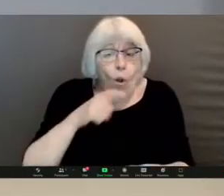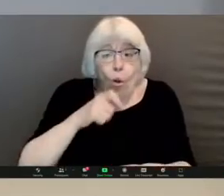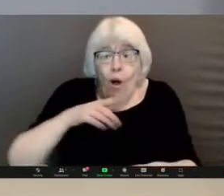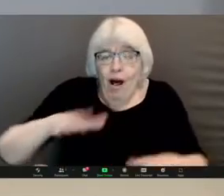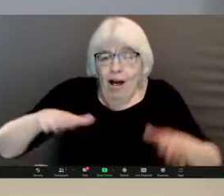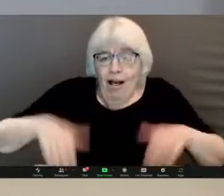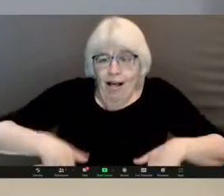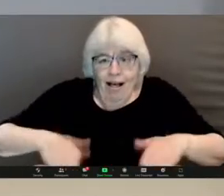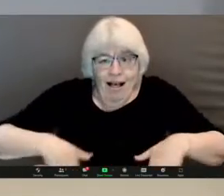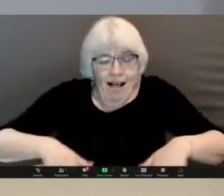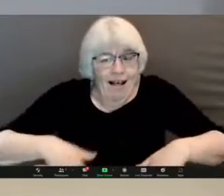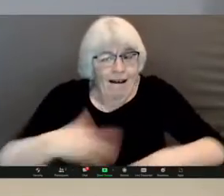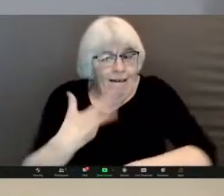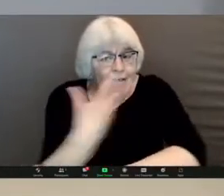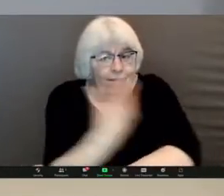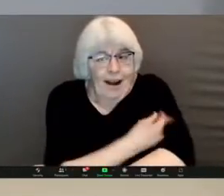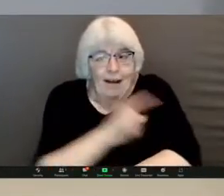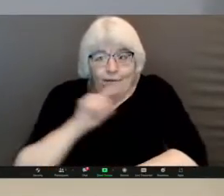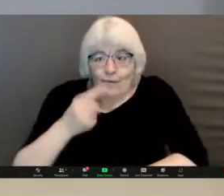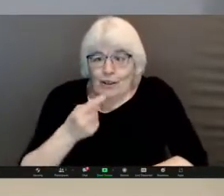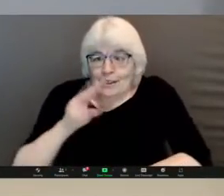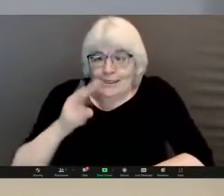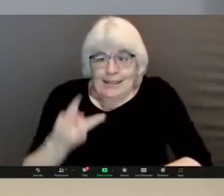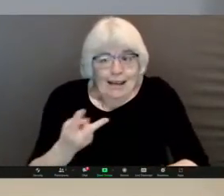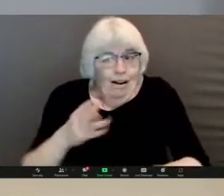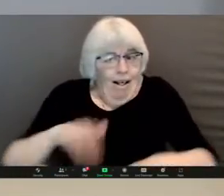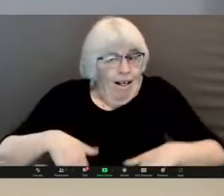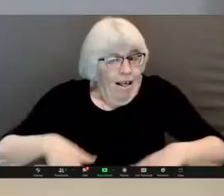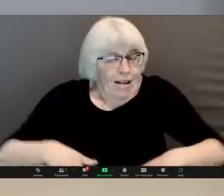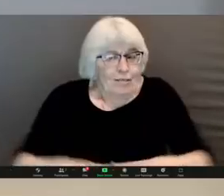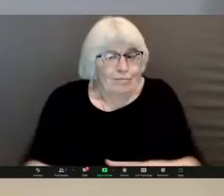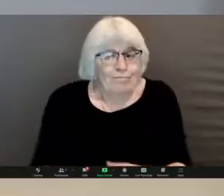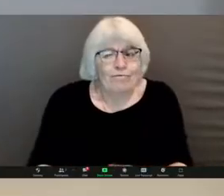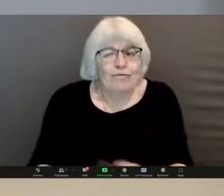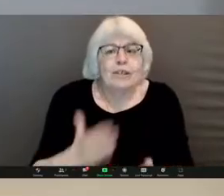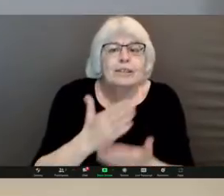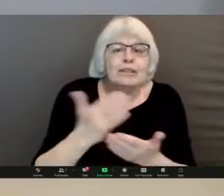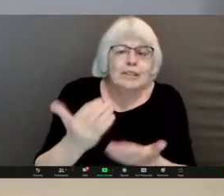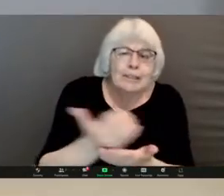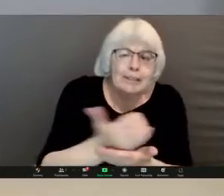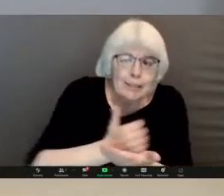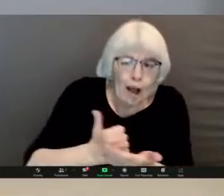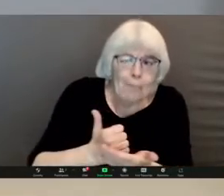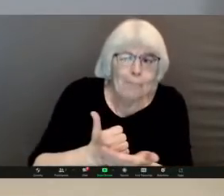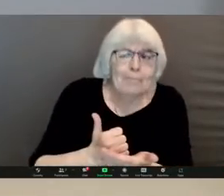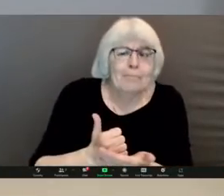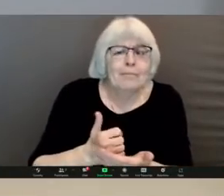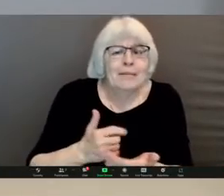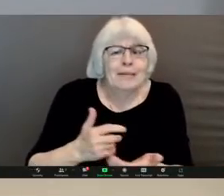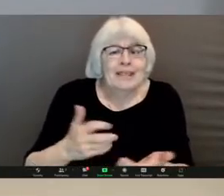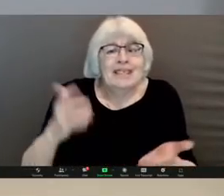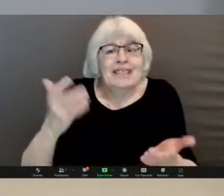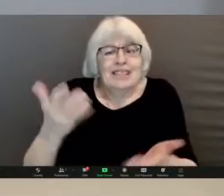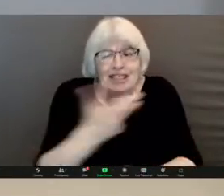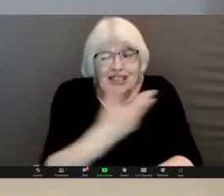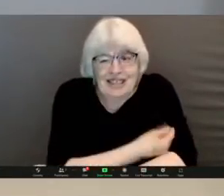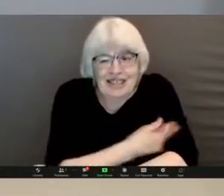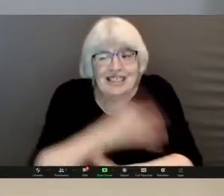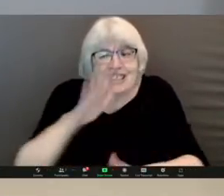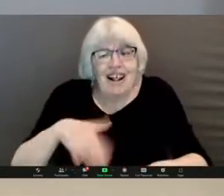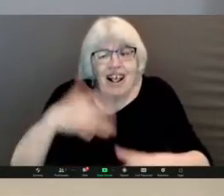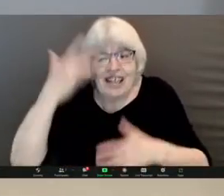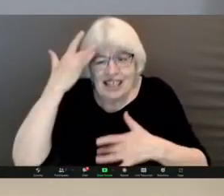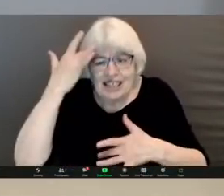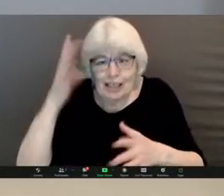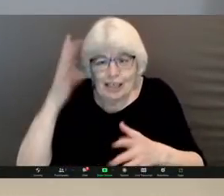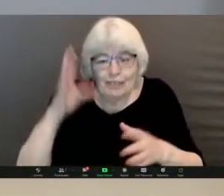been in individuals who are partially vaccinated. The virus spreads more effectively and easily